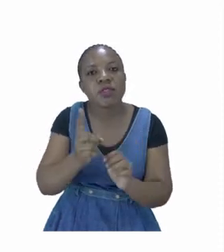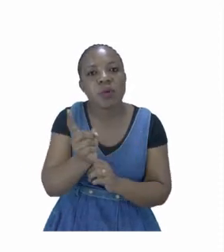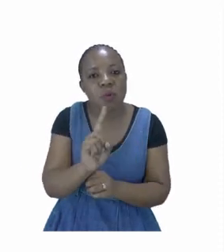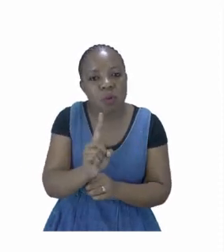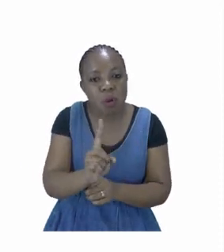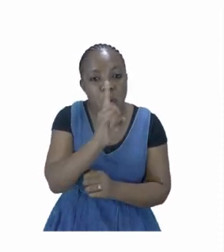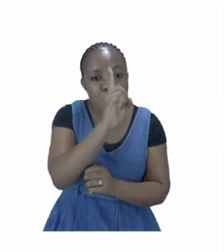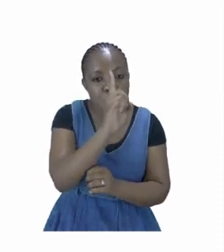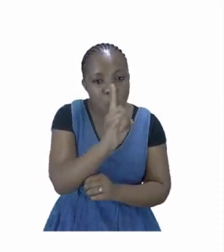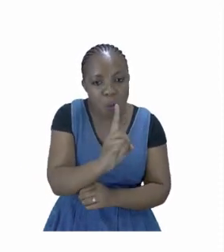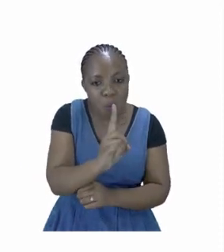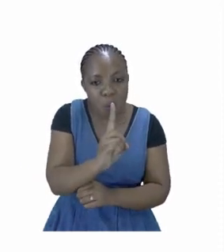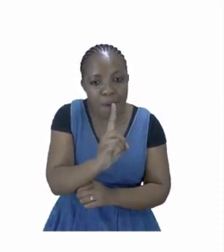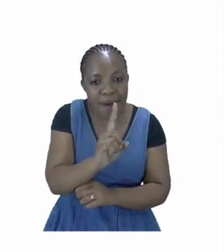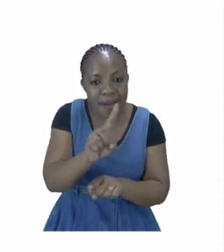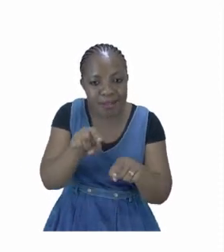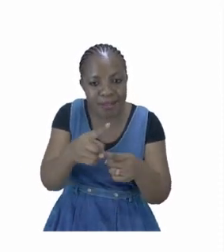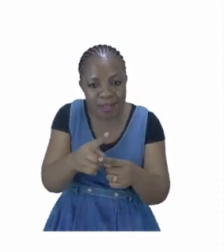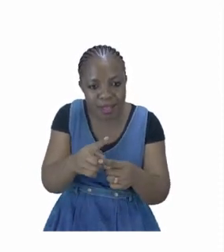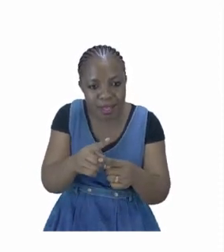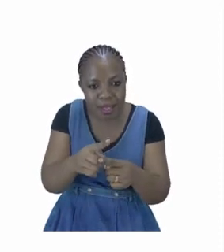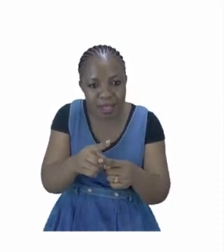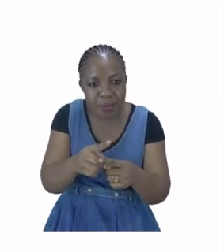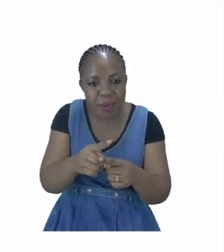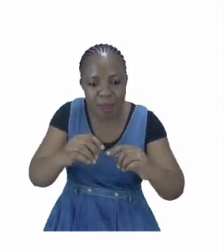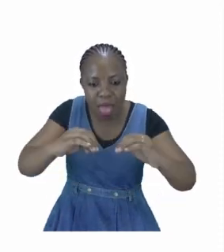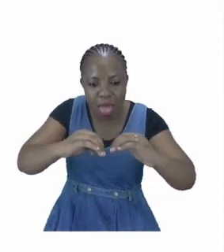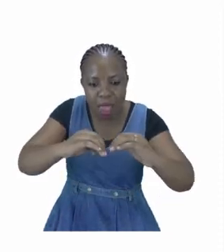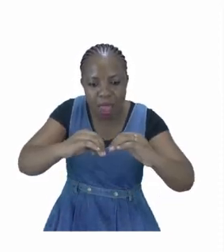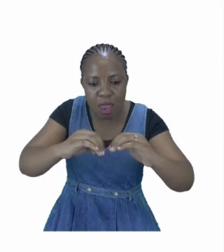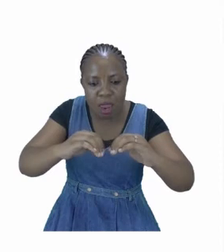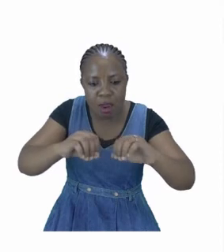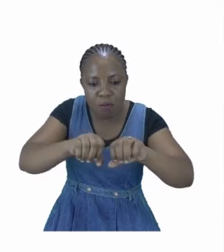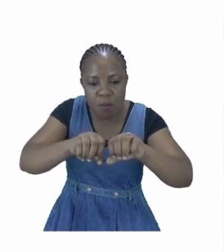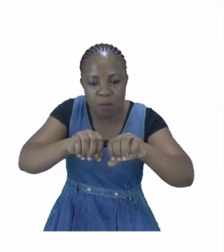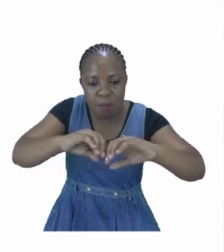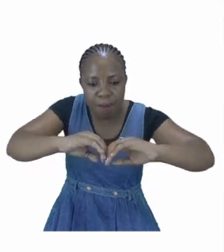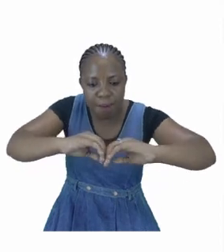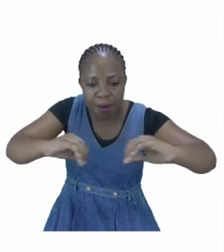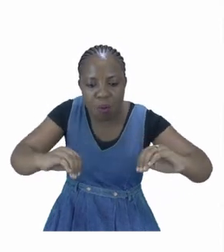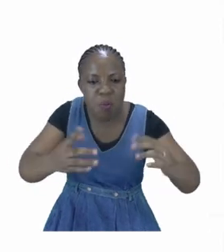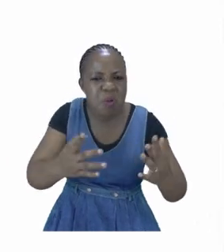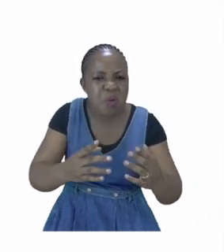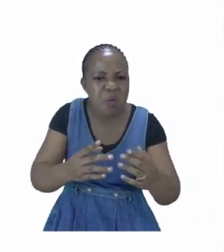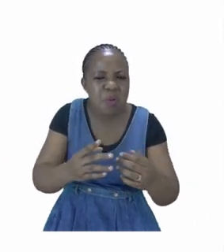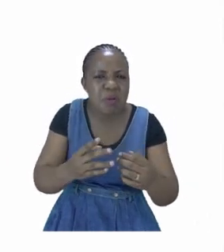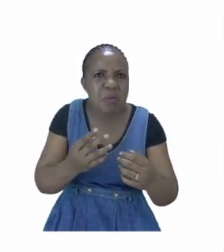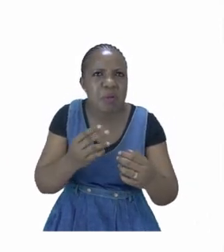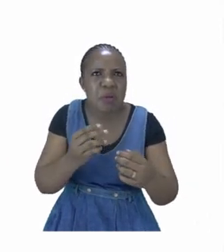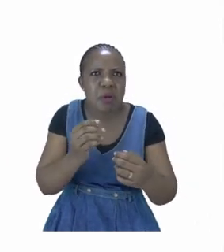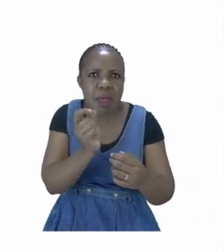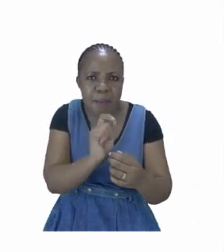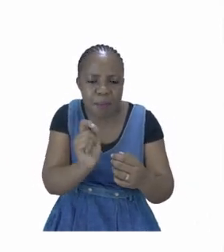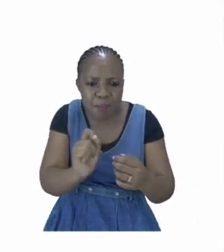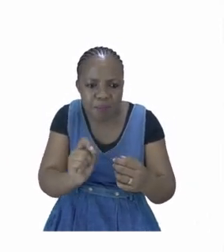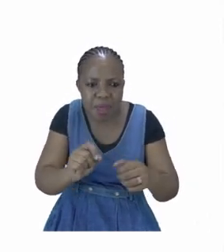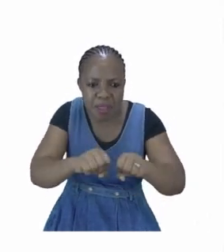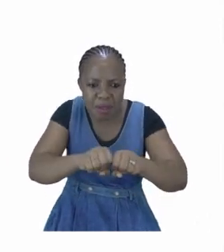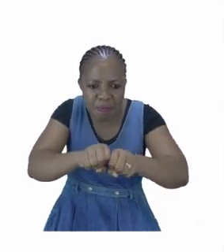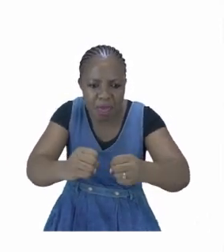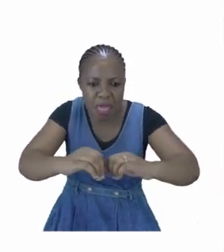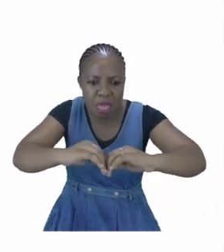into two parts. We are splitting a piece of wood. And then we